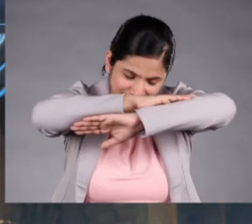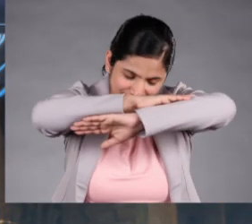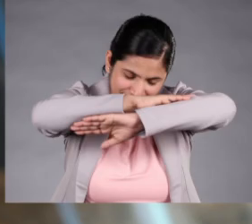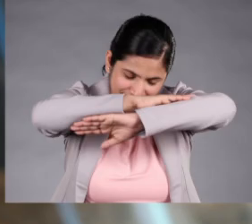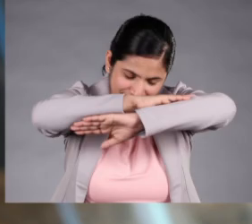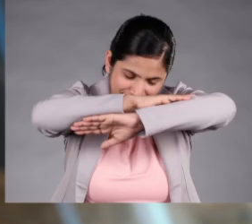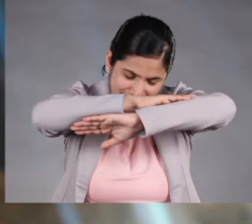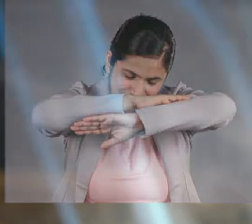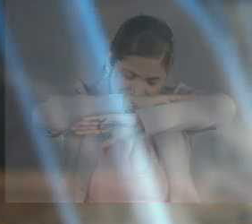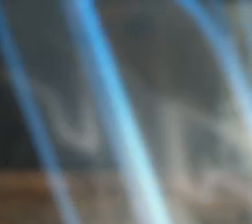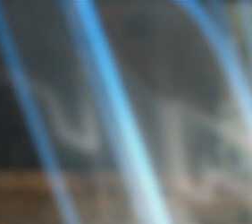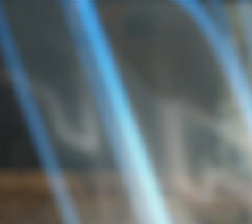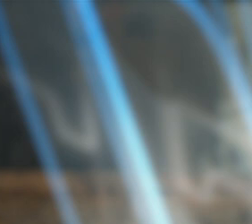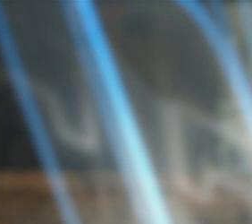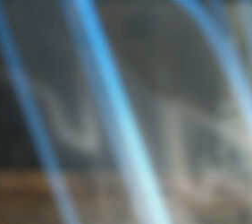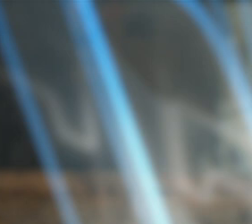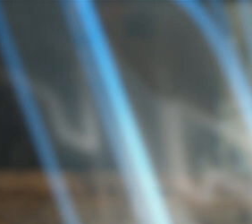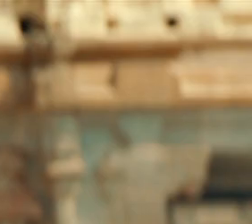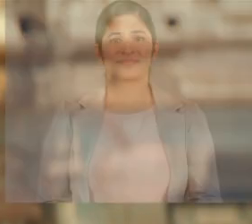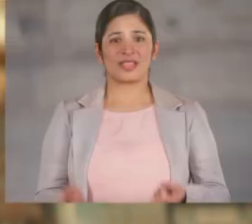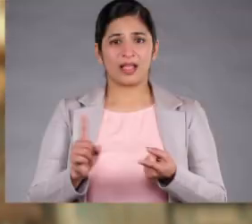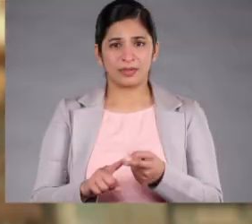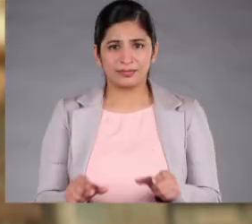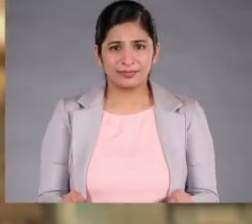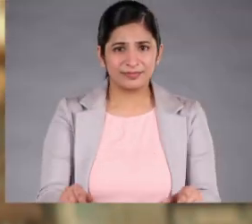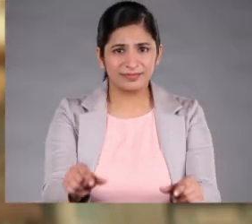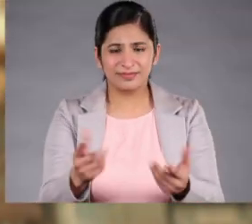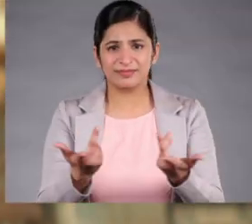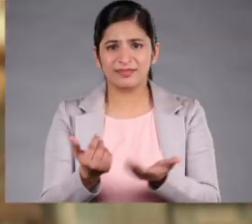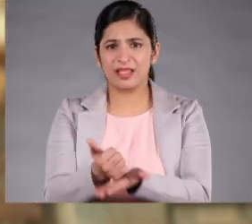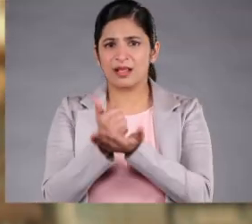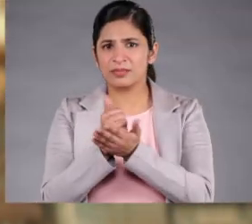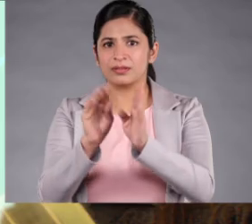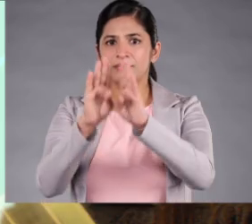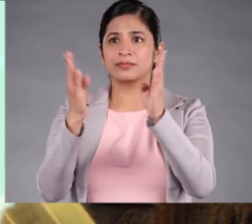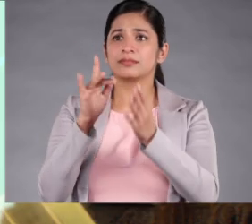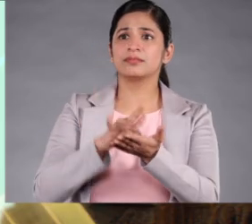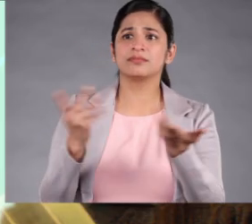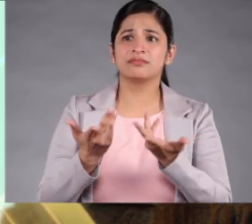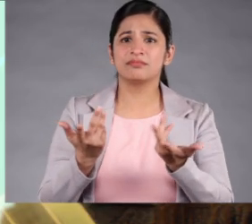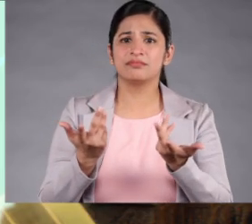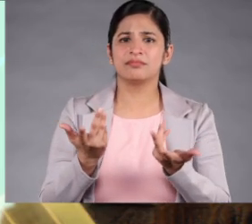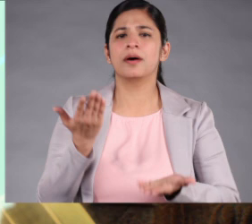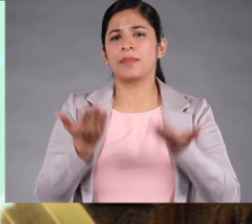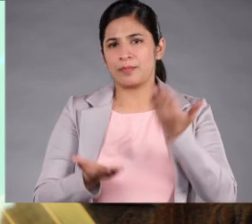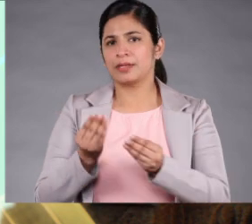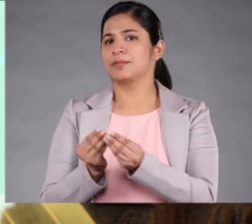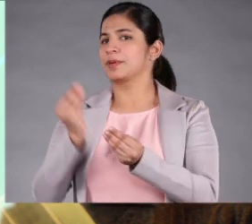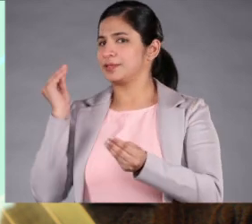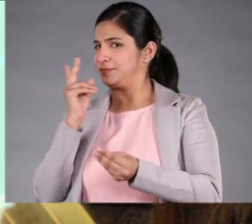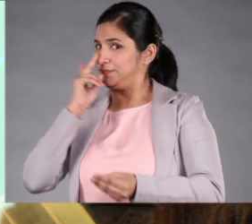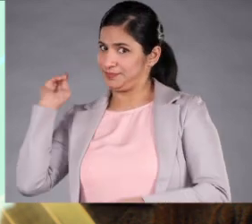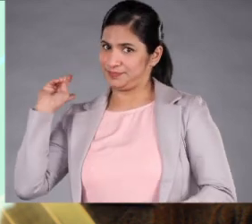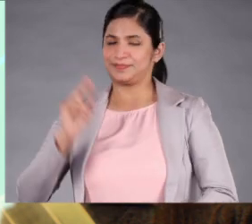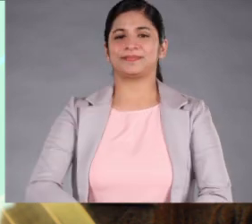hear the command brace brace, assume your brace position. The emergency path markings on the floor will guide you to the nearest exit. Look for the